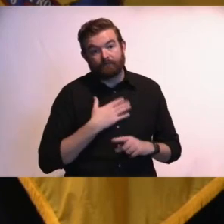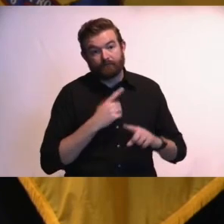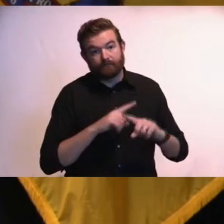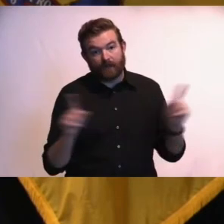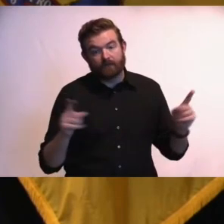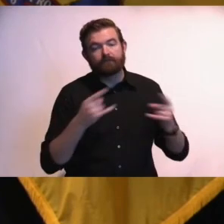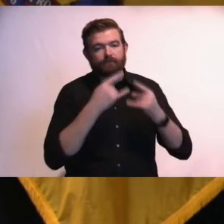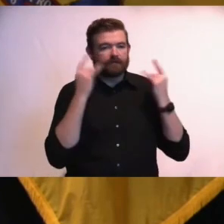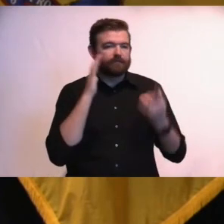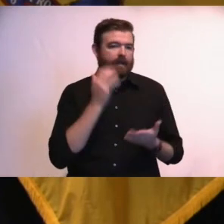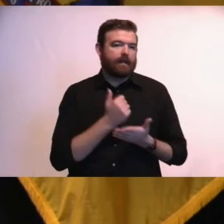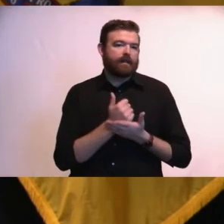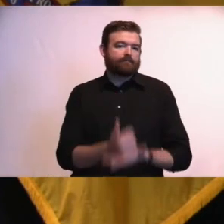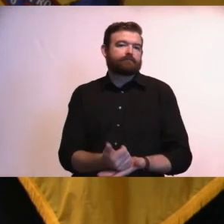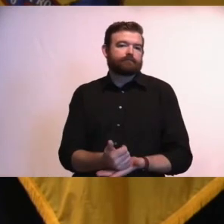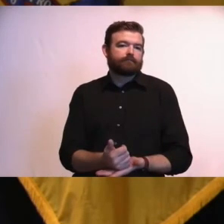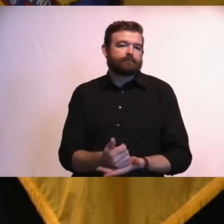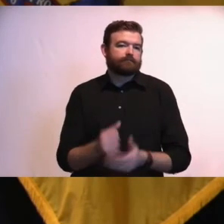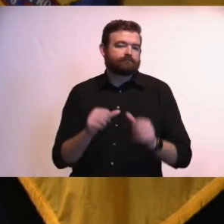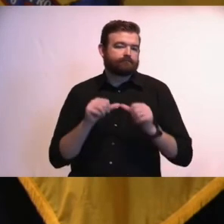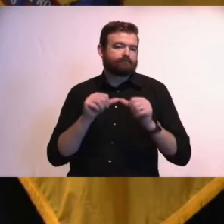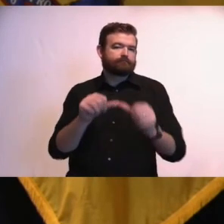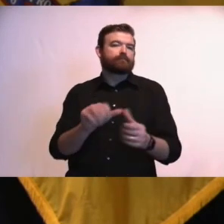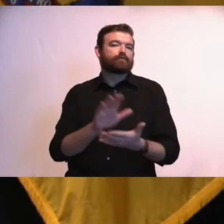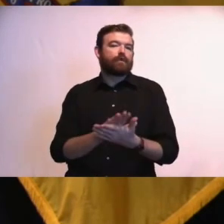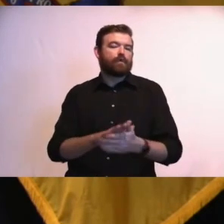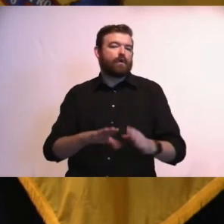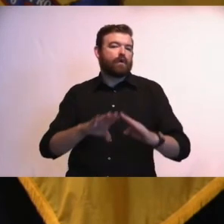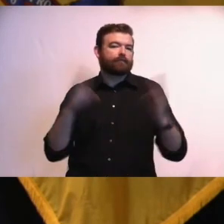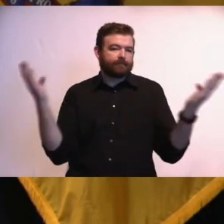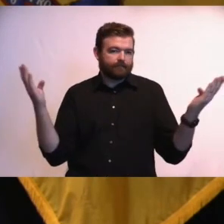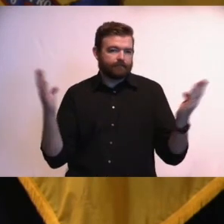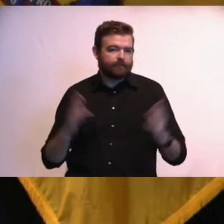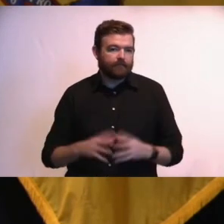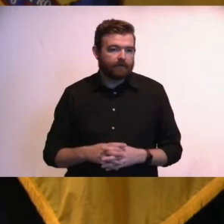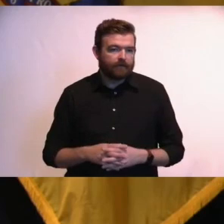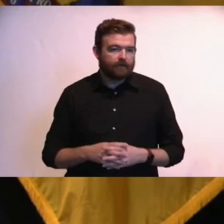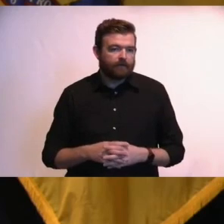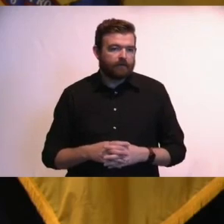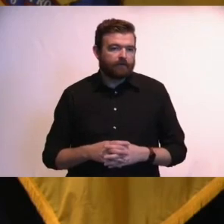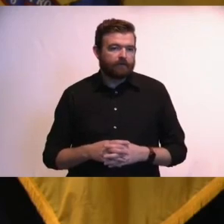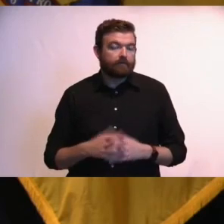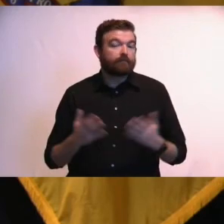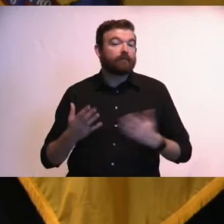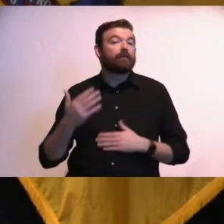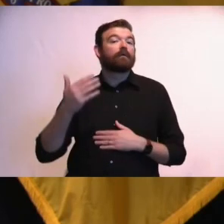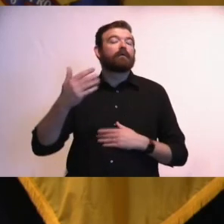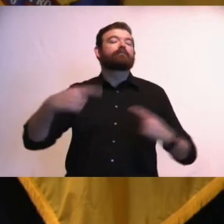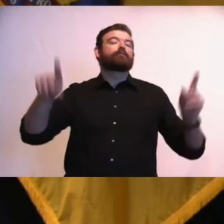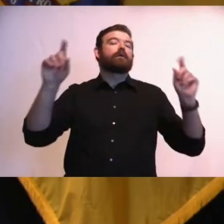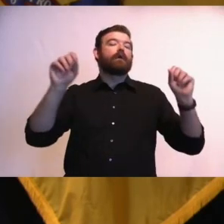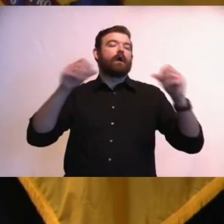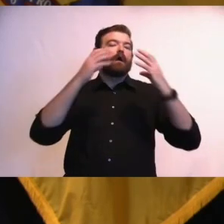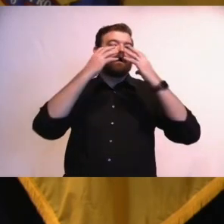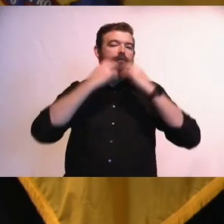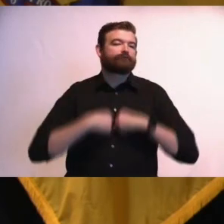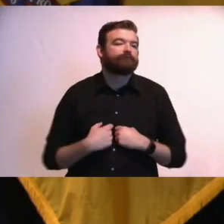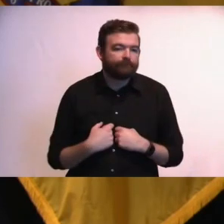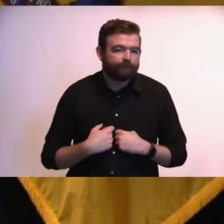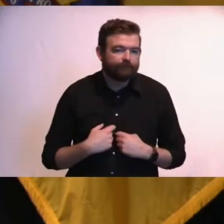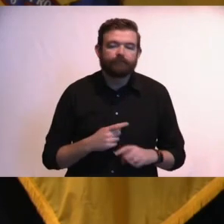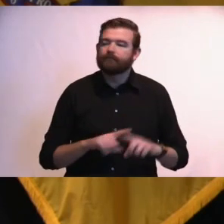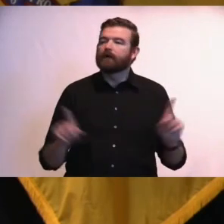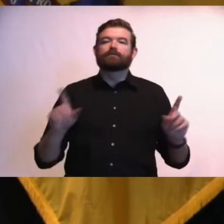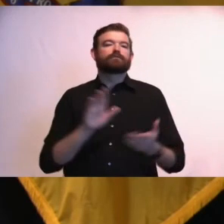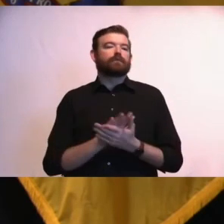the day sooner than later that when we can lift that. And then in the meantime, can keep schools open in the interim.